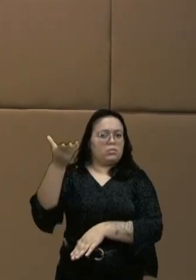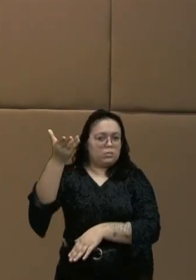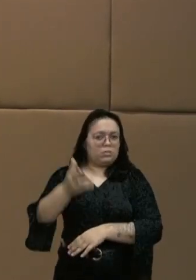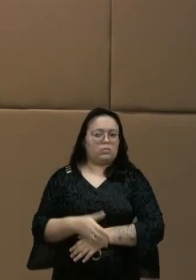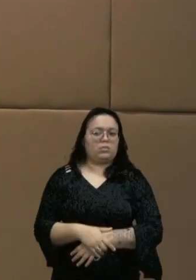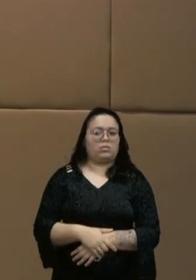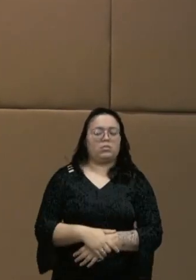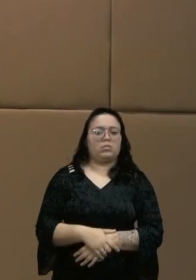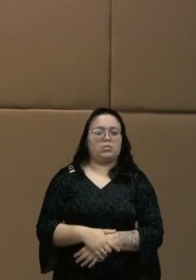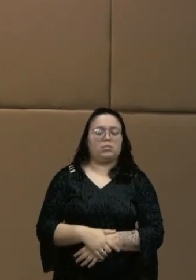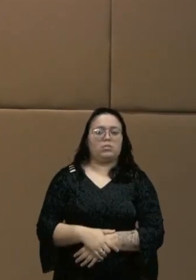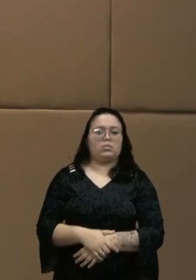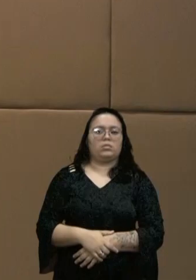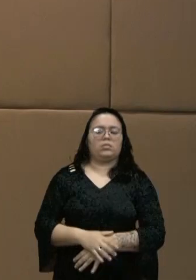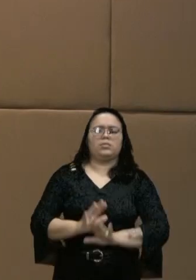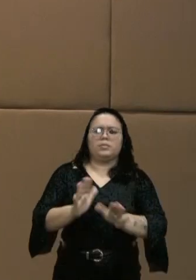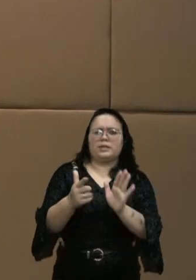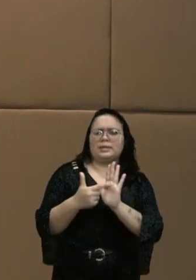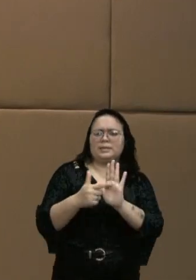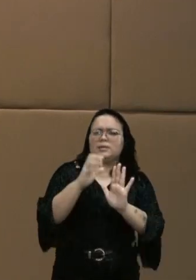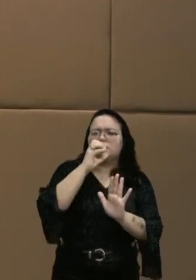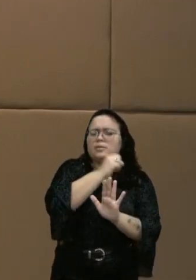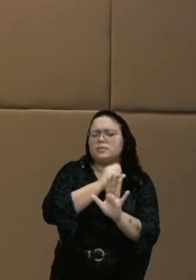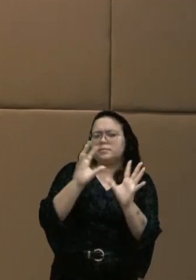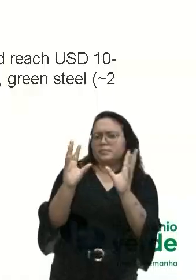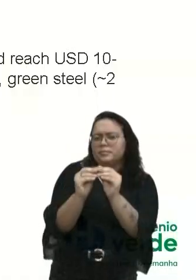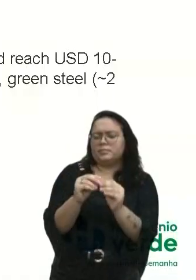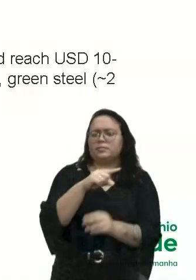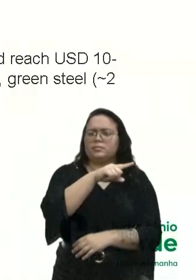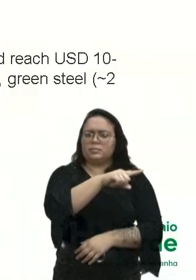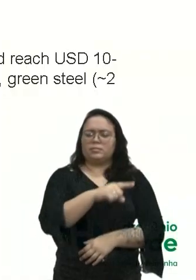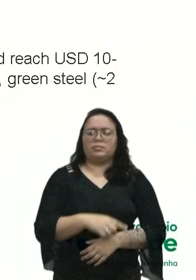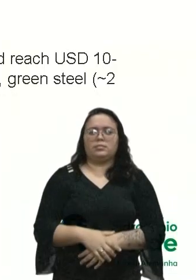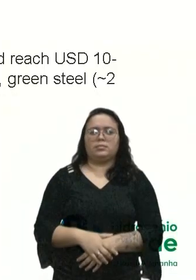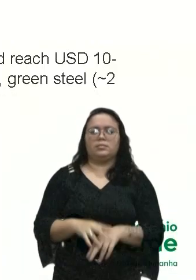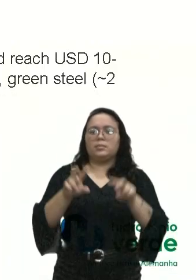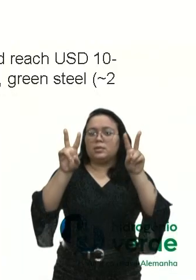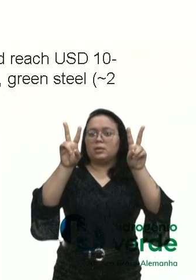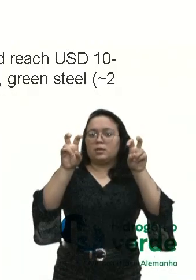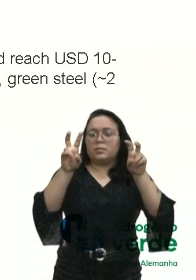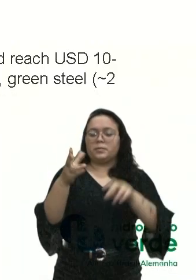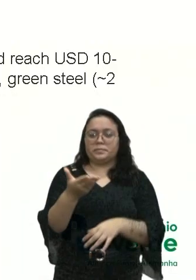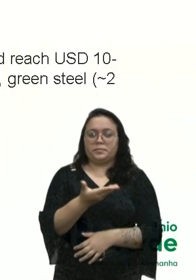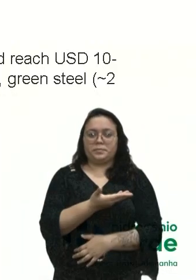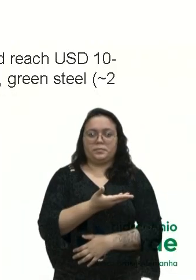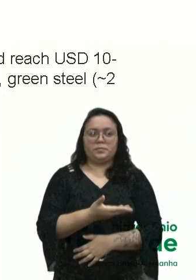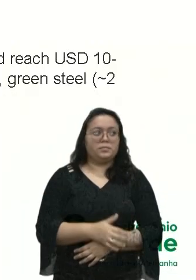program. Well, I've shown this. Let's talk quickly about off-taking.